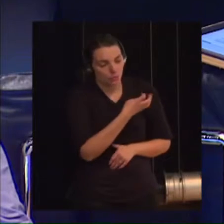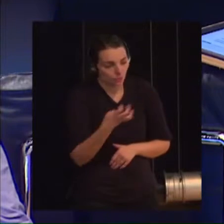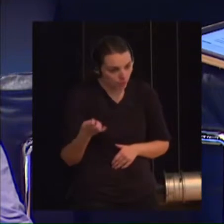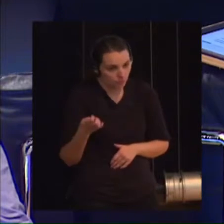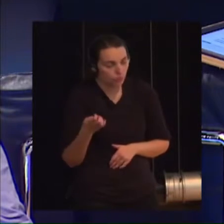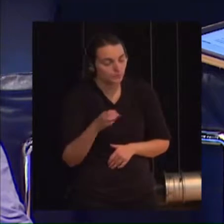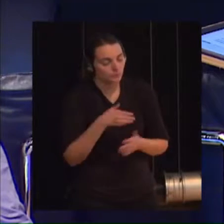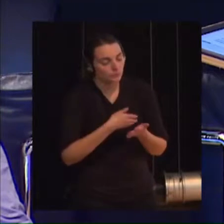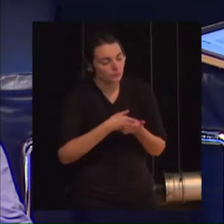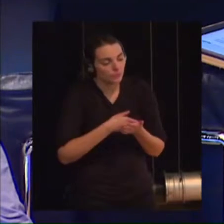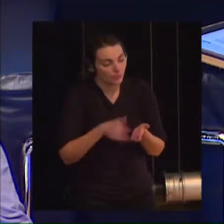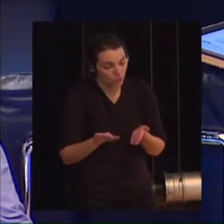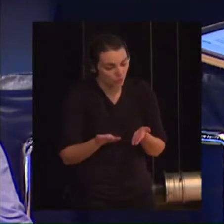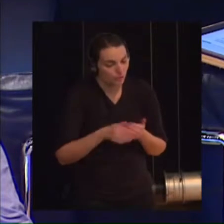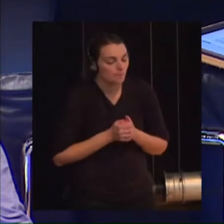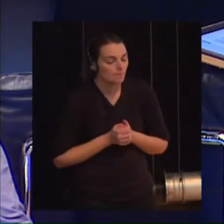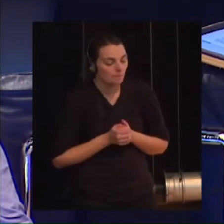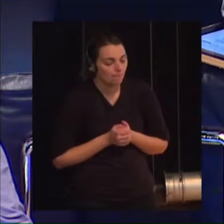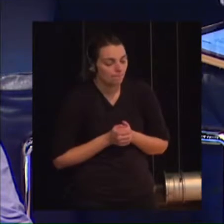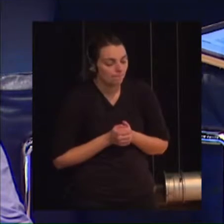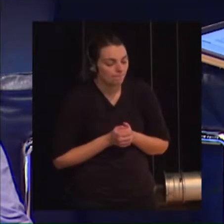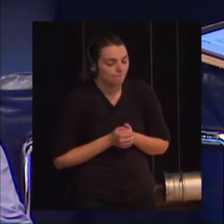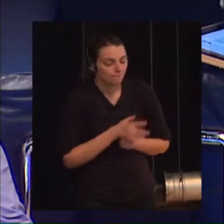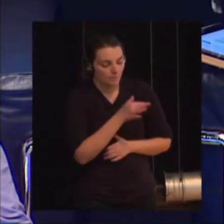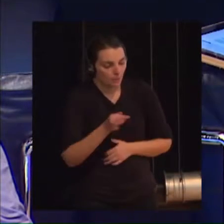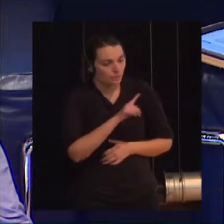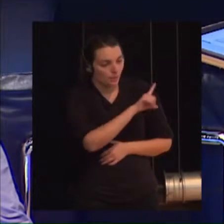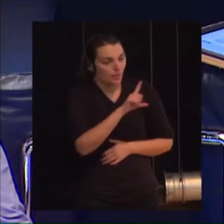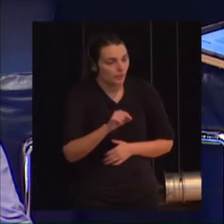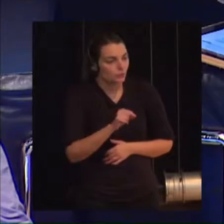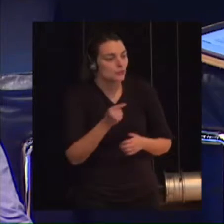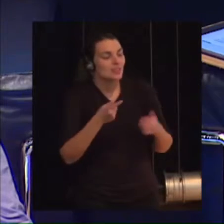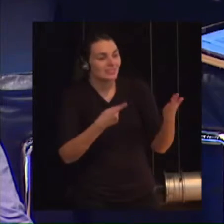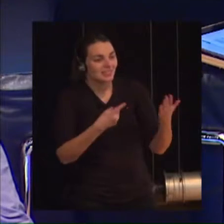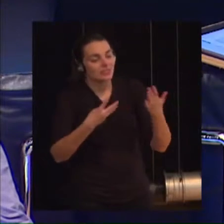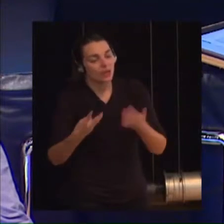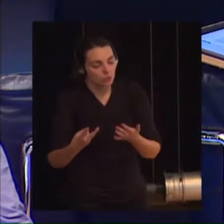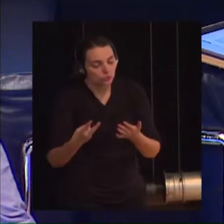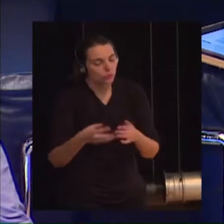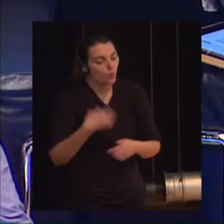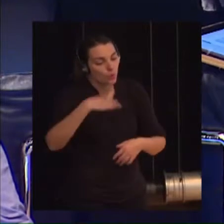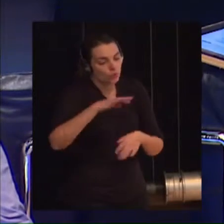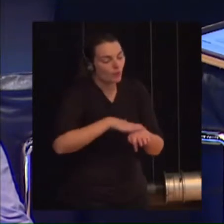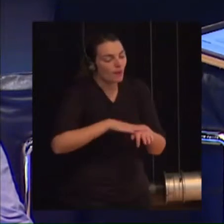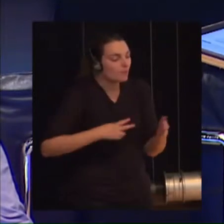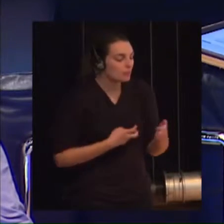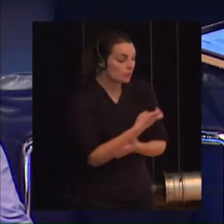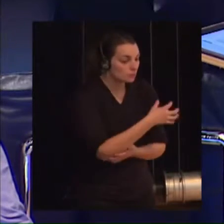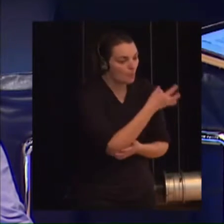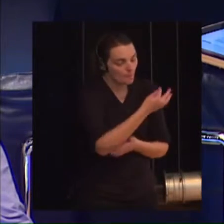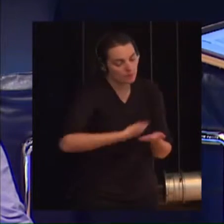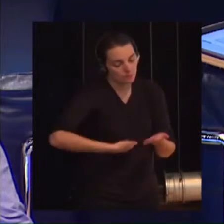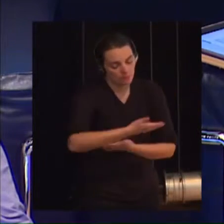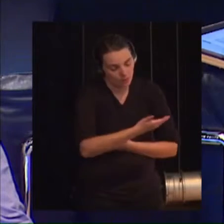only 178 go to media outlets, to journalism and storytelling and the ways that people use to